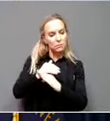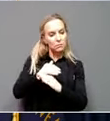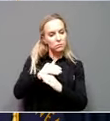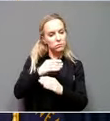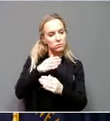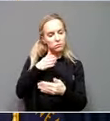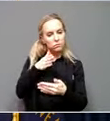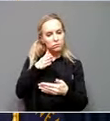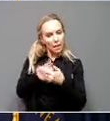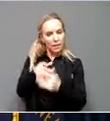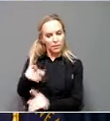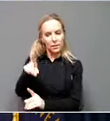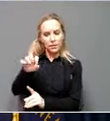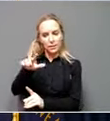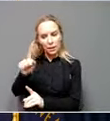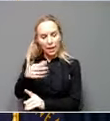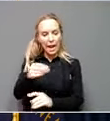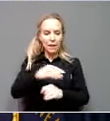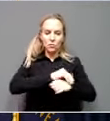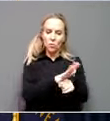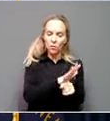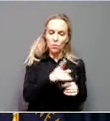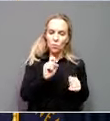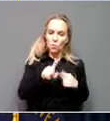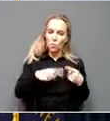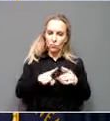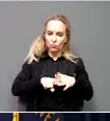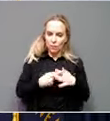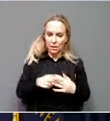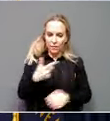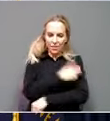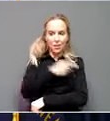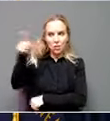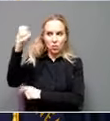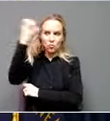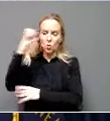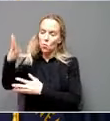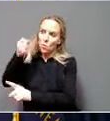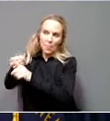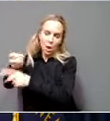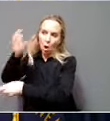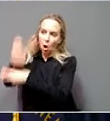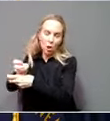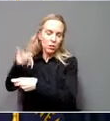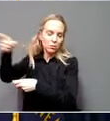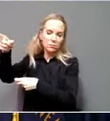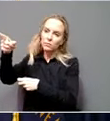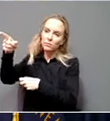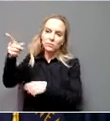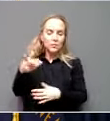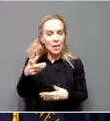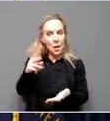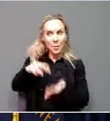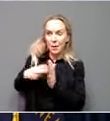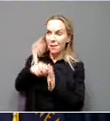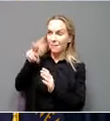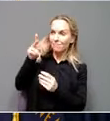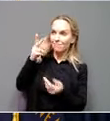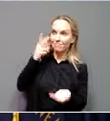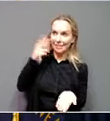originally. It is Europe's getting hit really hard, and that ought to tell us just to be